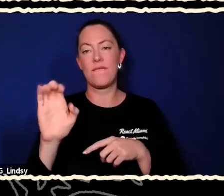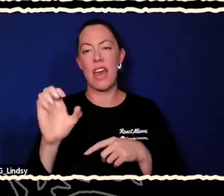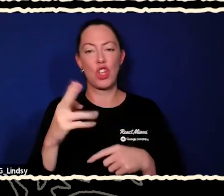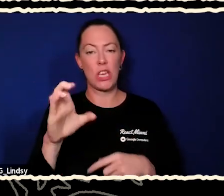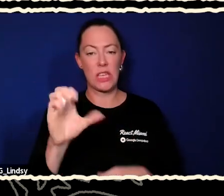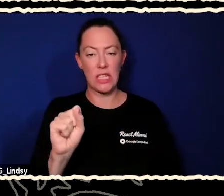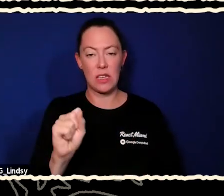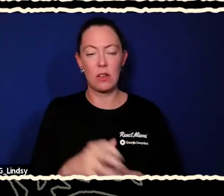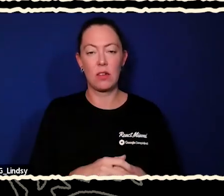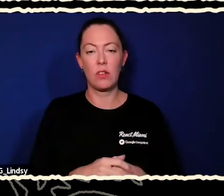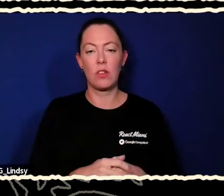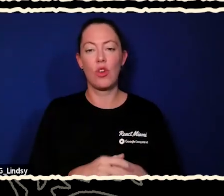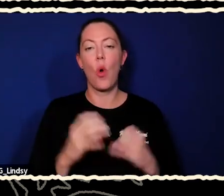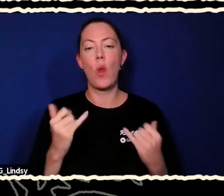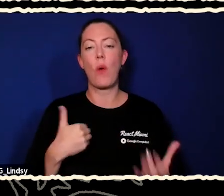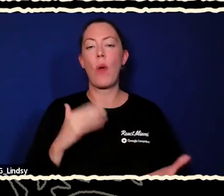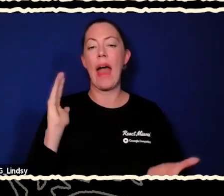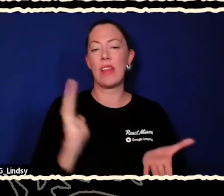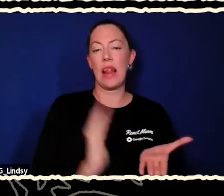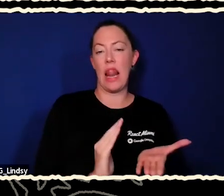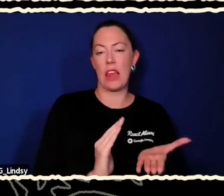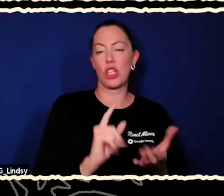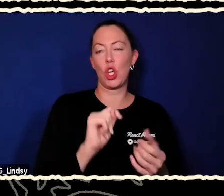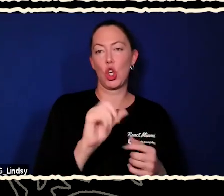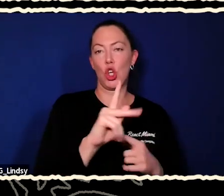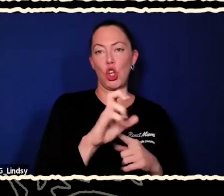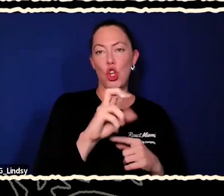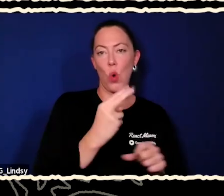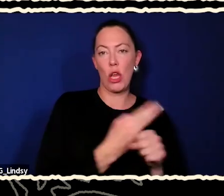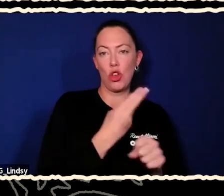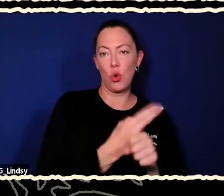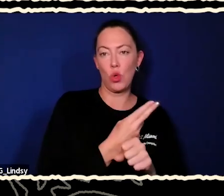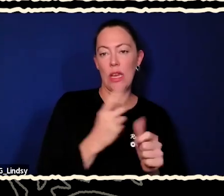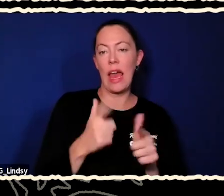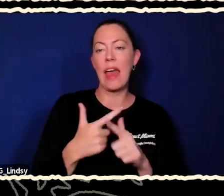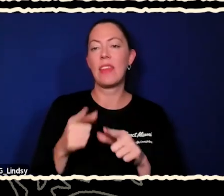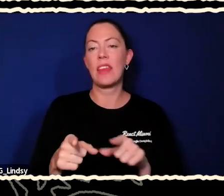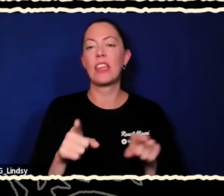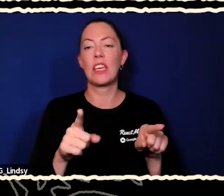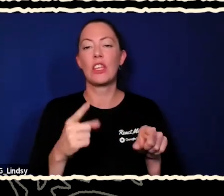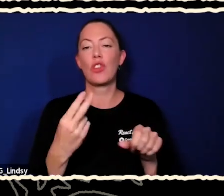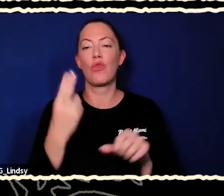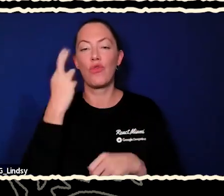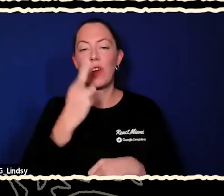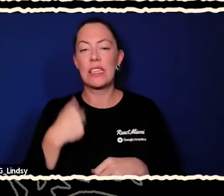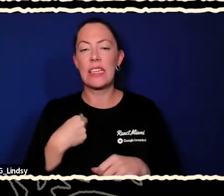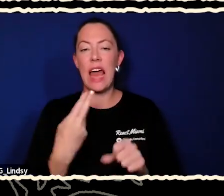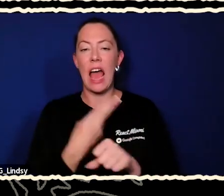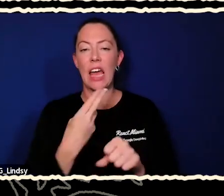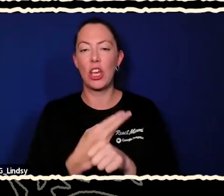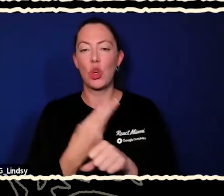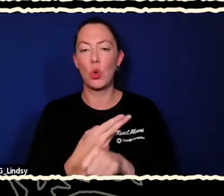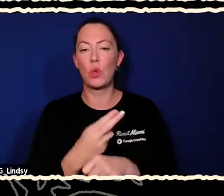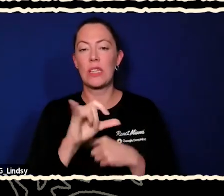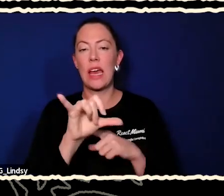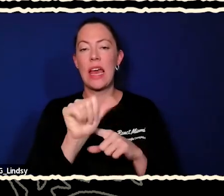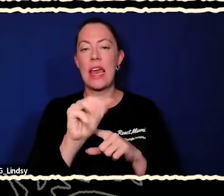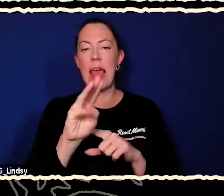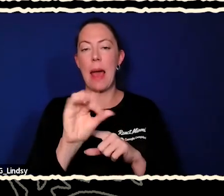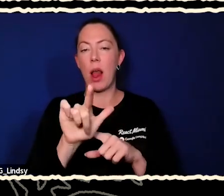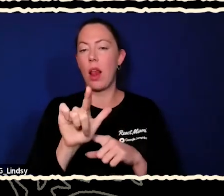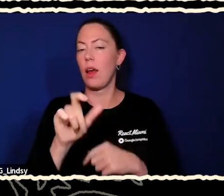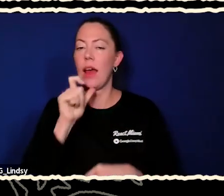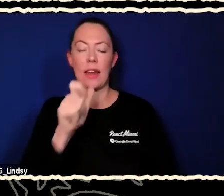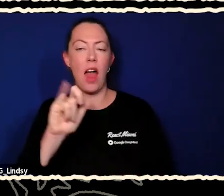lesser tokens usage for LLM. Also, the reason why I use YAML and not JSON, because of the extra curly braces